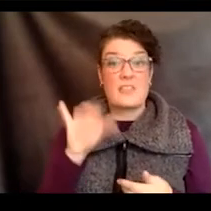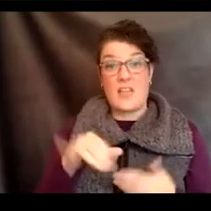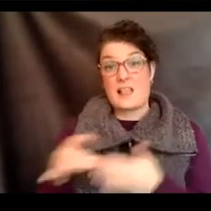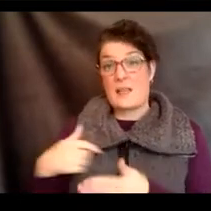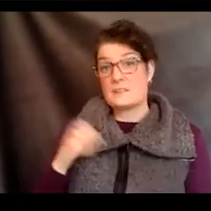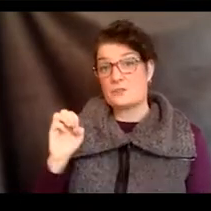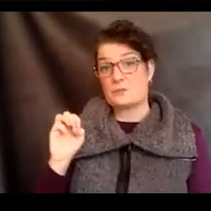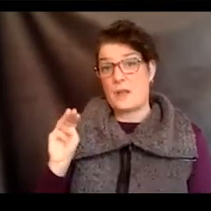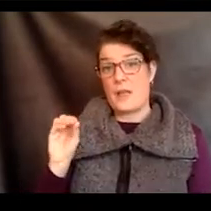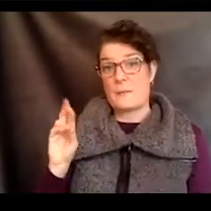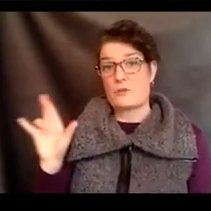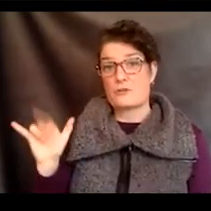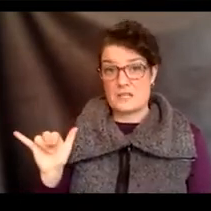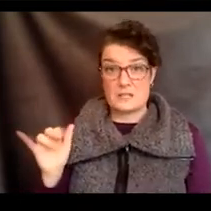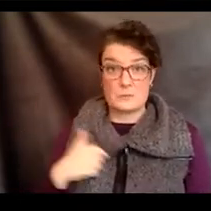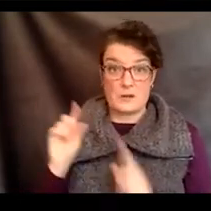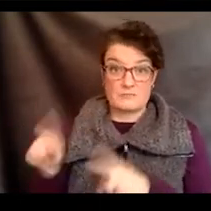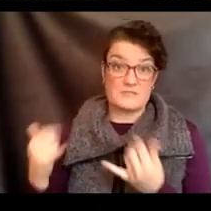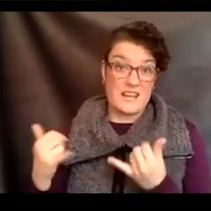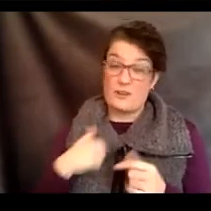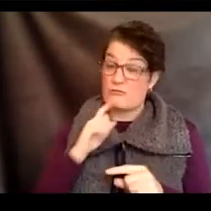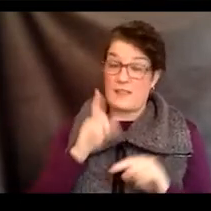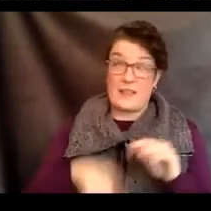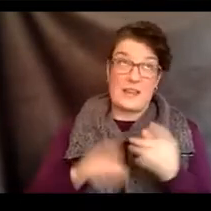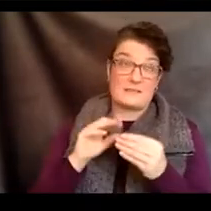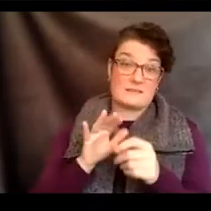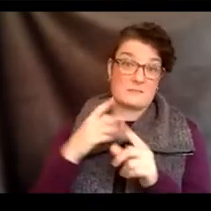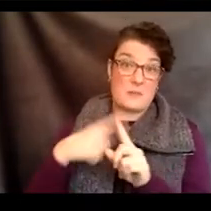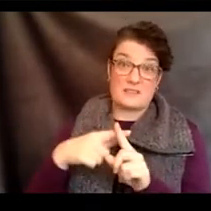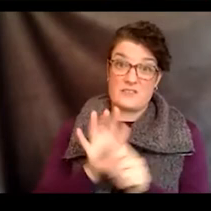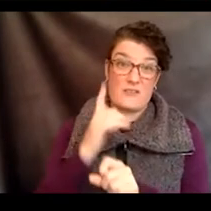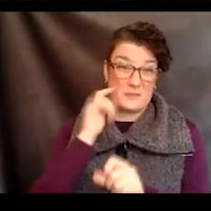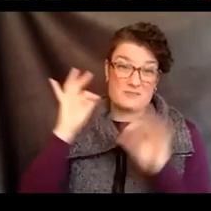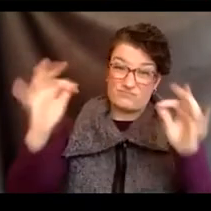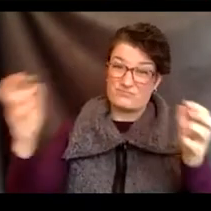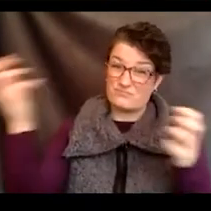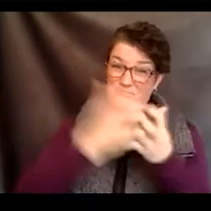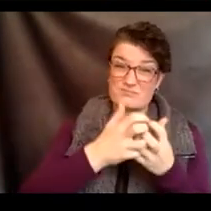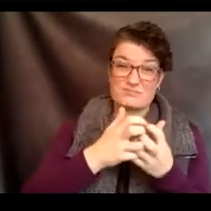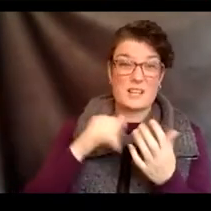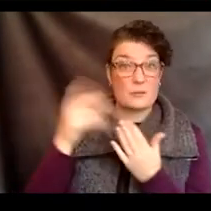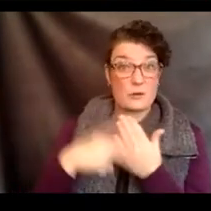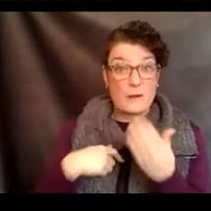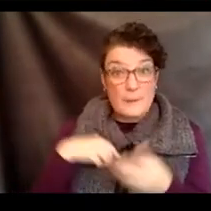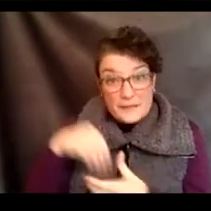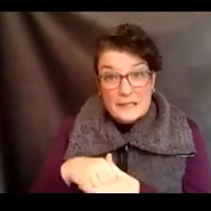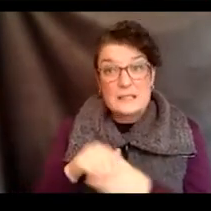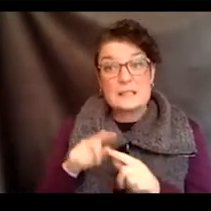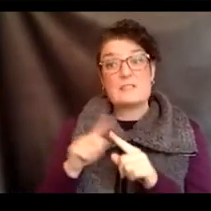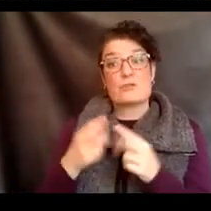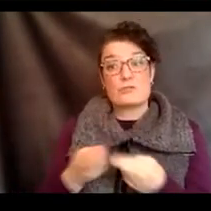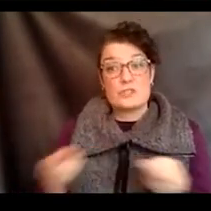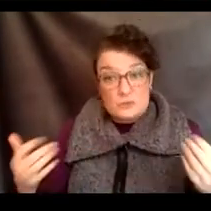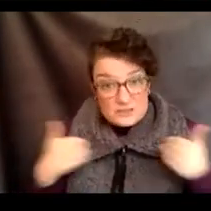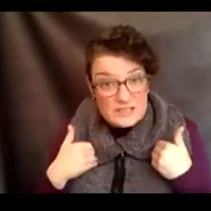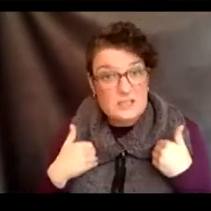now. And I can't say enough great things about this university because of how well it fits me. Just the program that I'm in, the resources that are here,